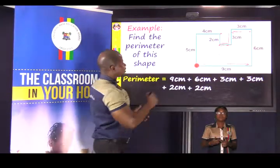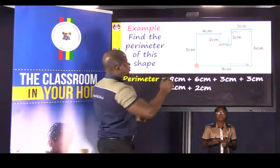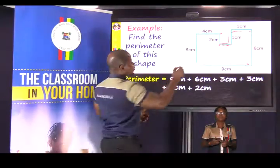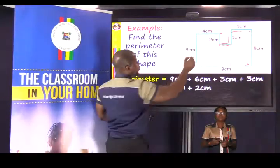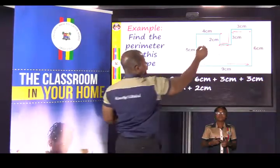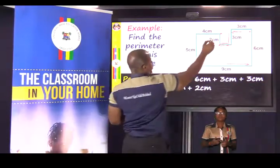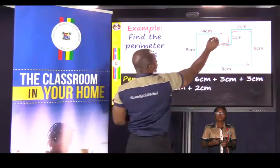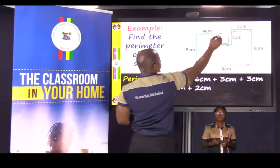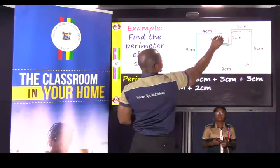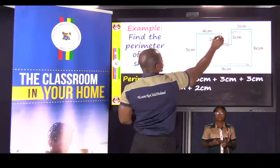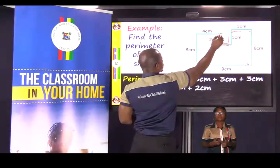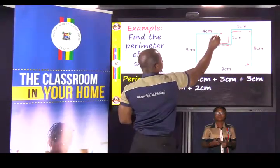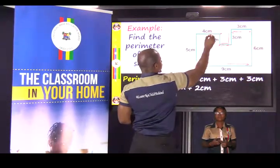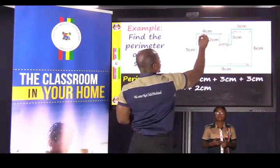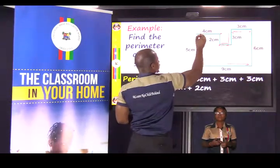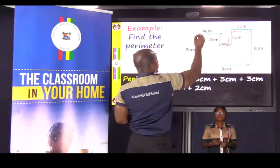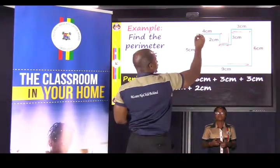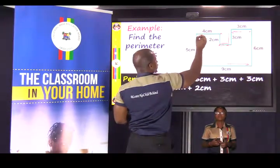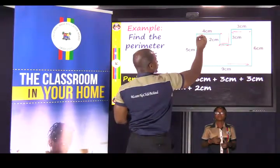And then to go to this point,